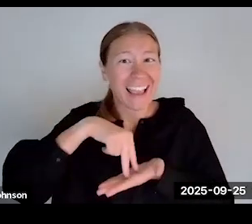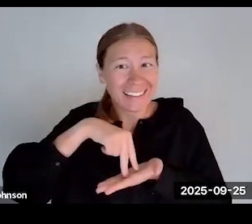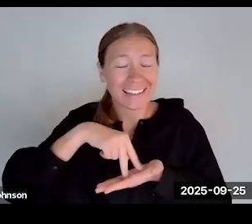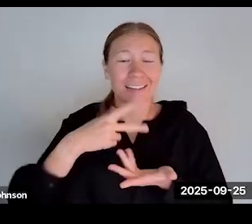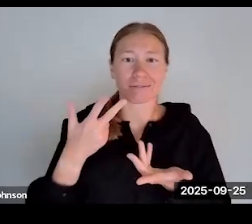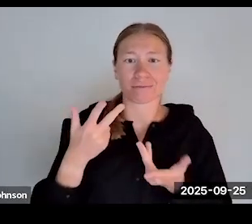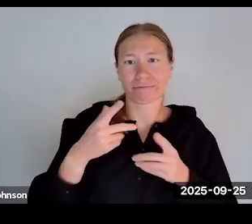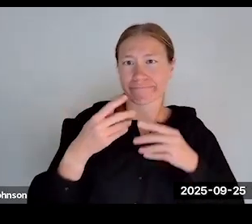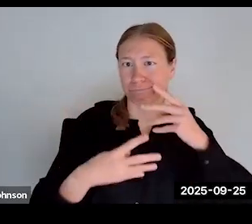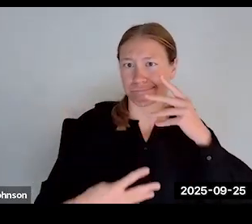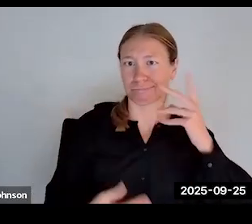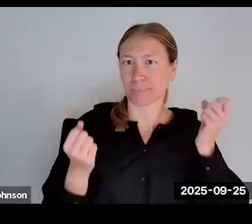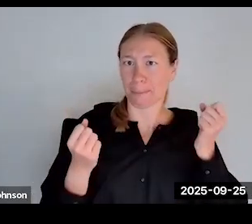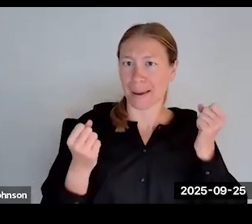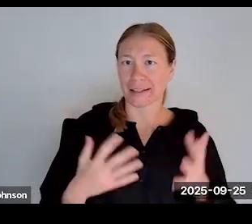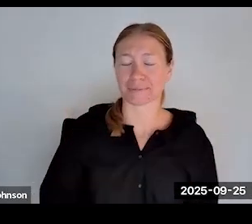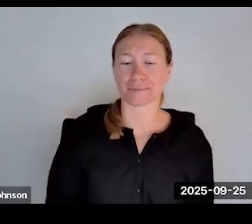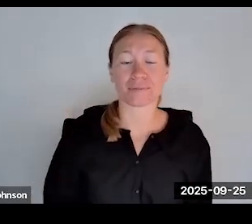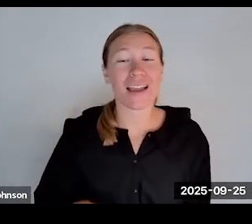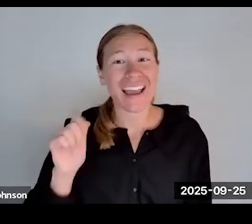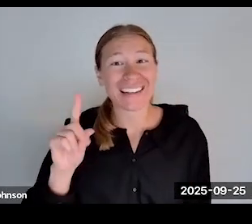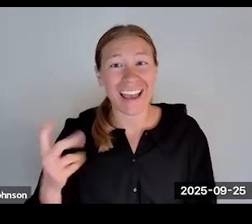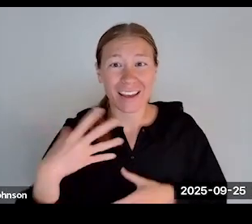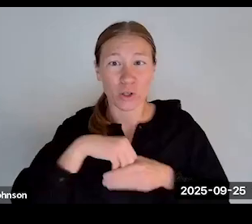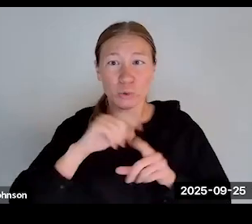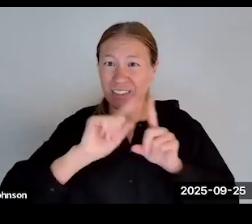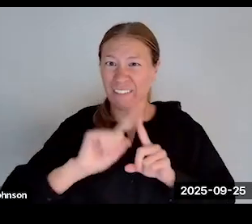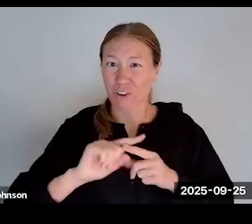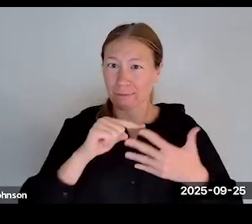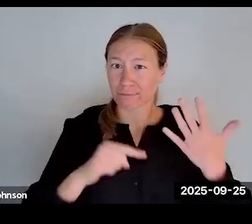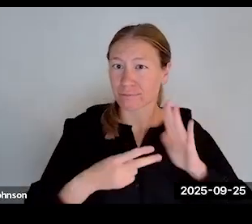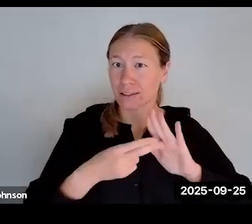on. The ADA also covers conditions that are